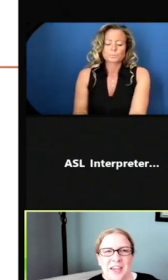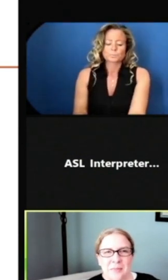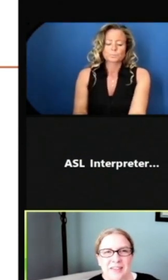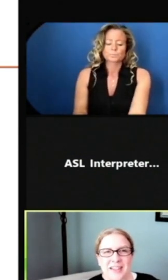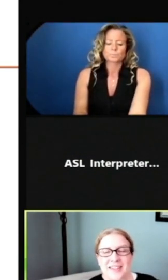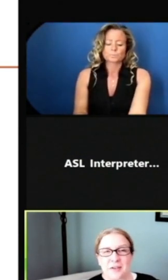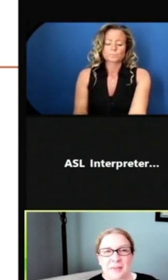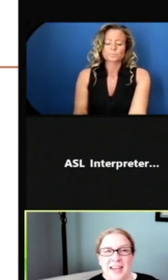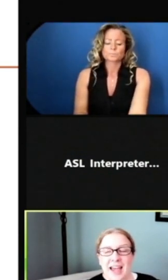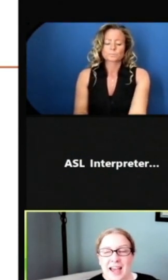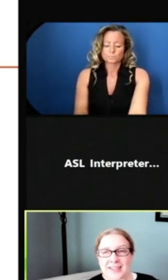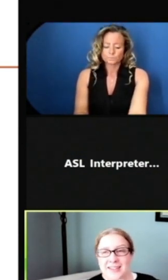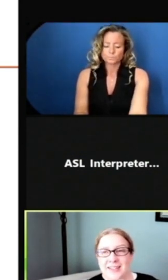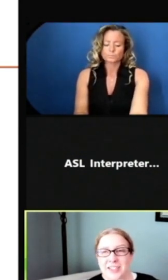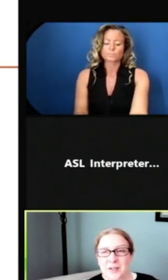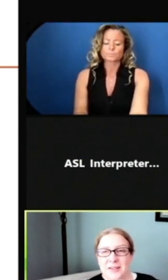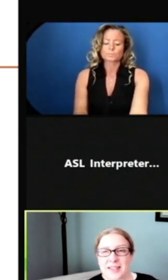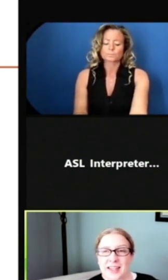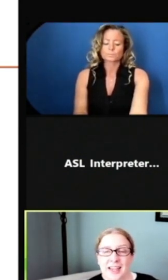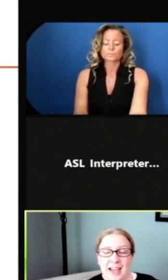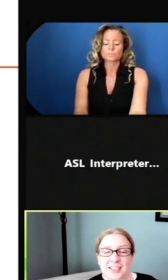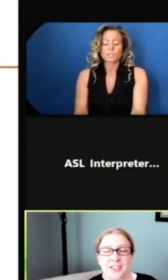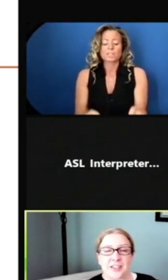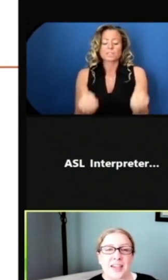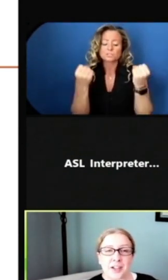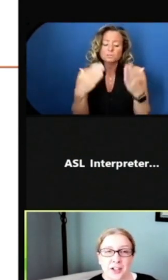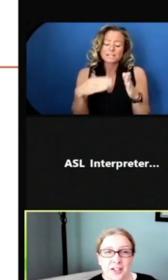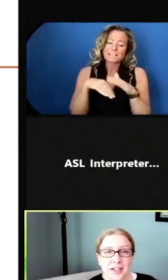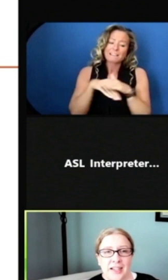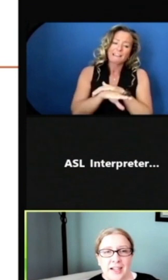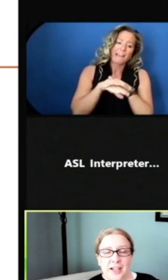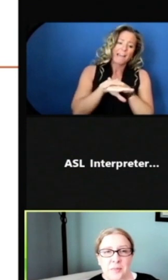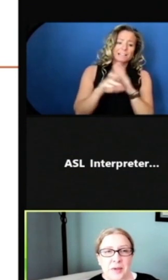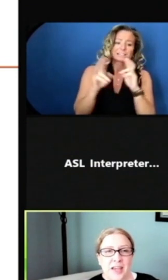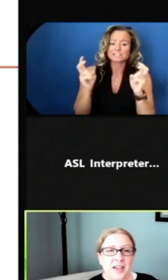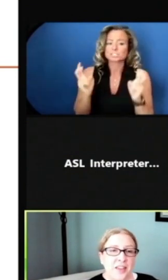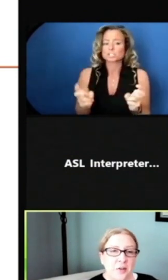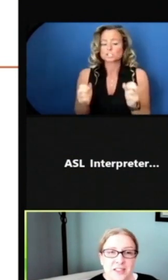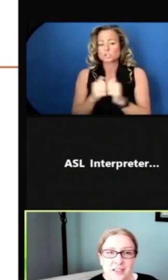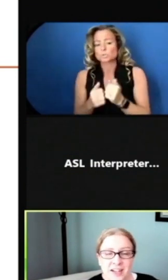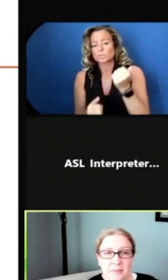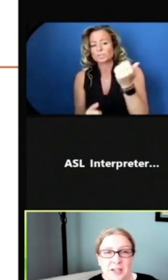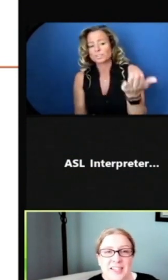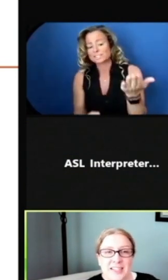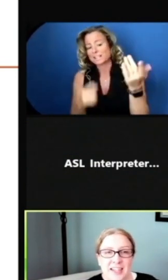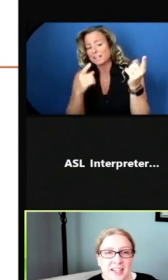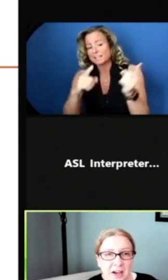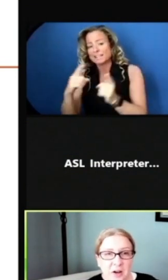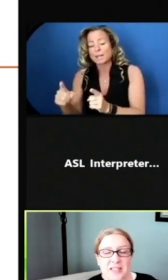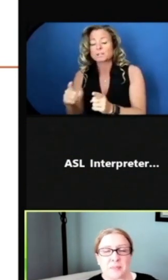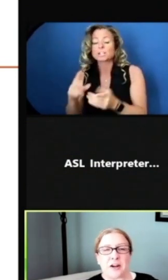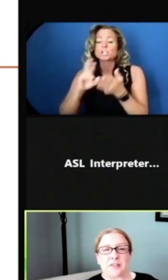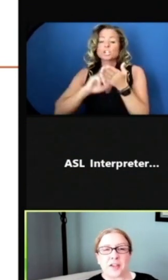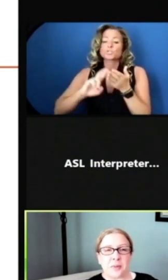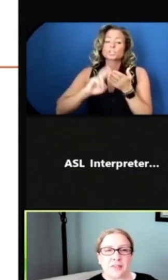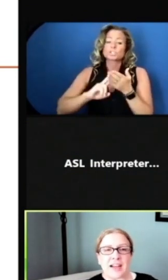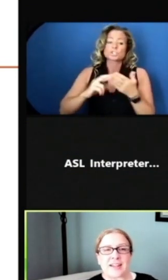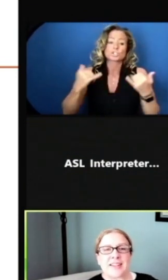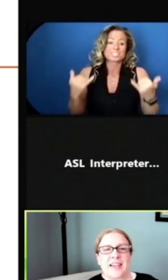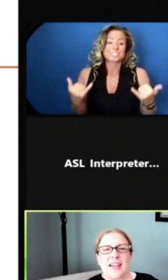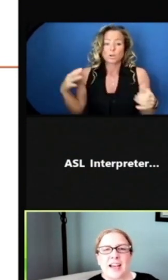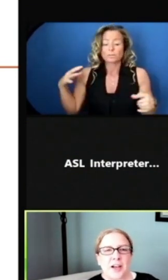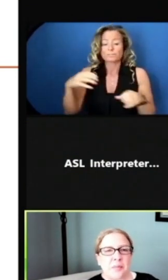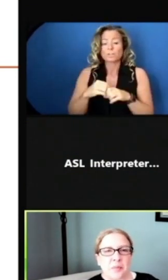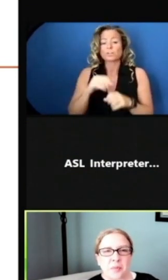So thinking about this, there are many access issues that can actually occur. In the research that I'm conducting now as part of